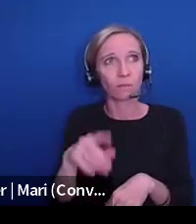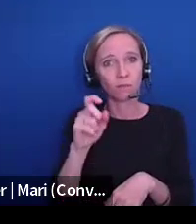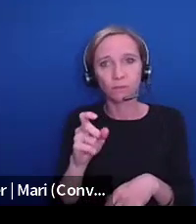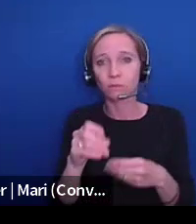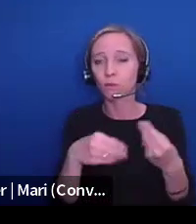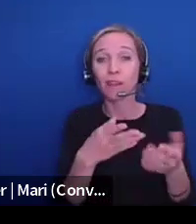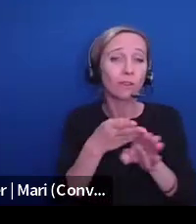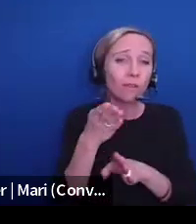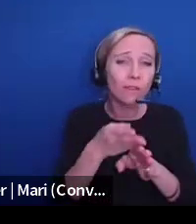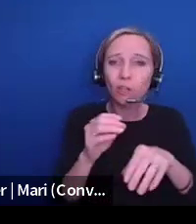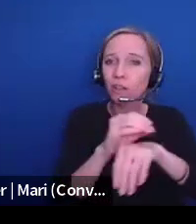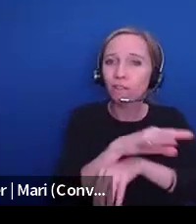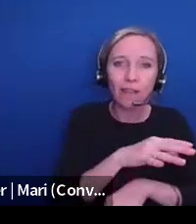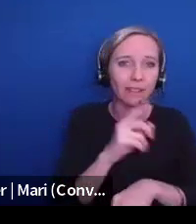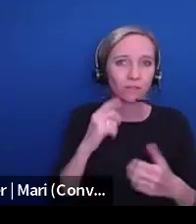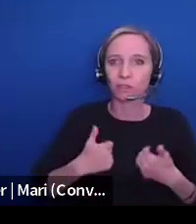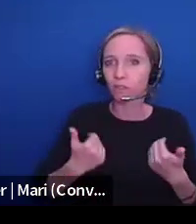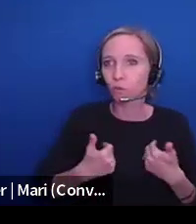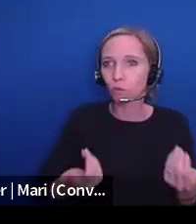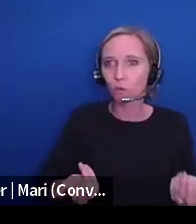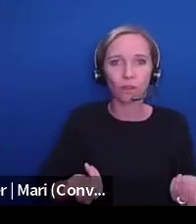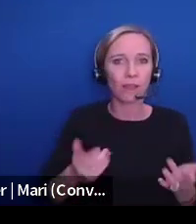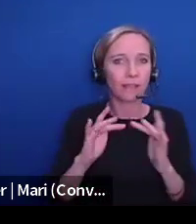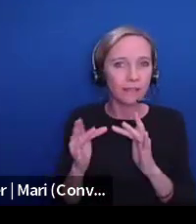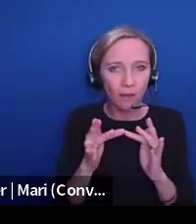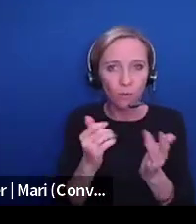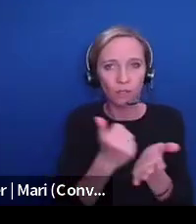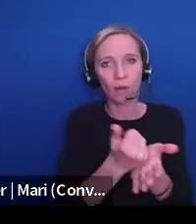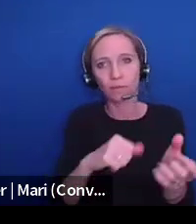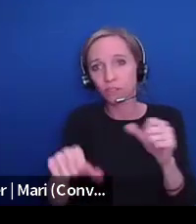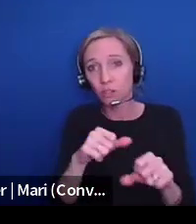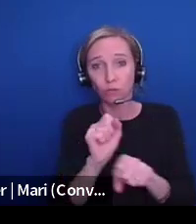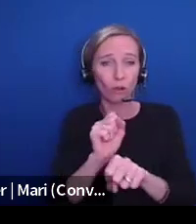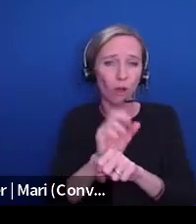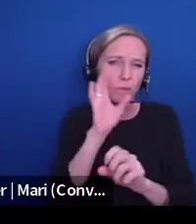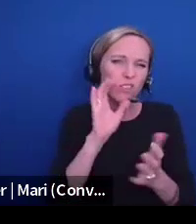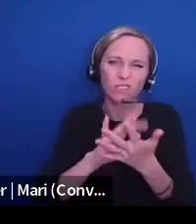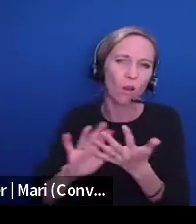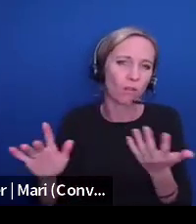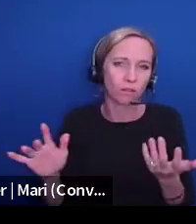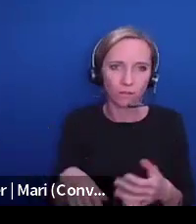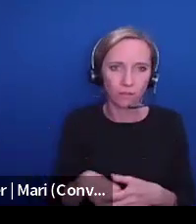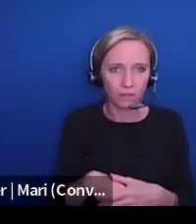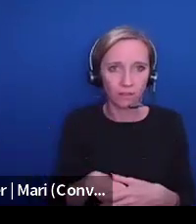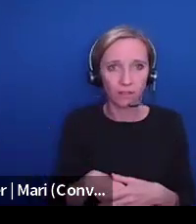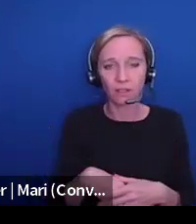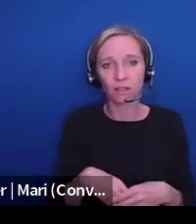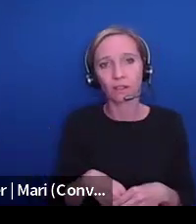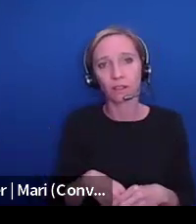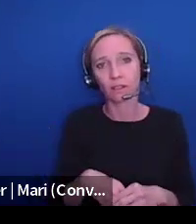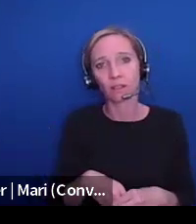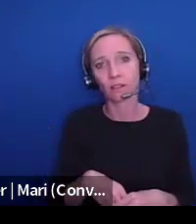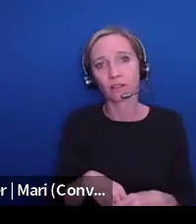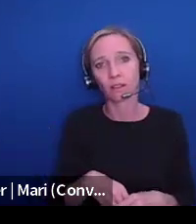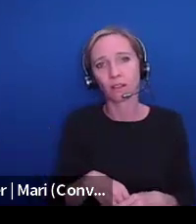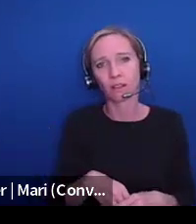provide career advice for younger generations, network, help each other with job searches and so on. So that is, I